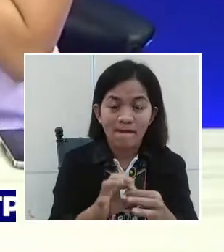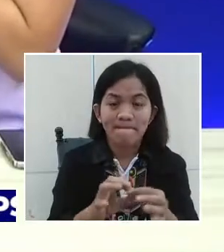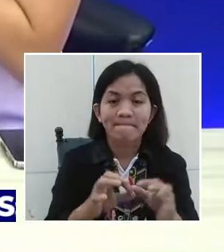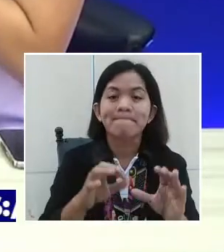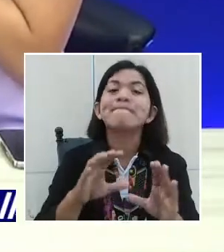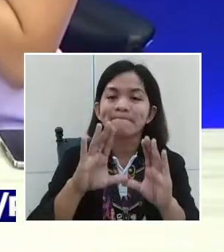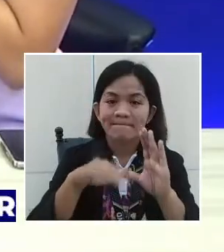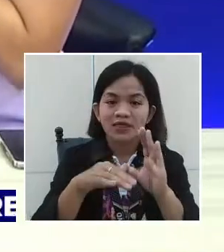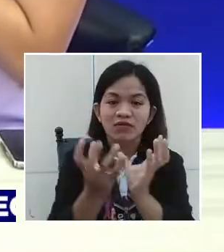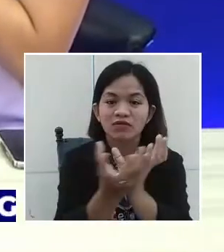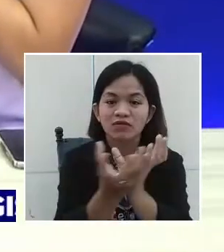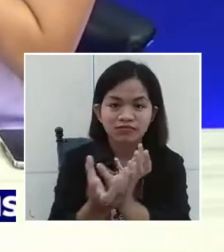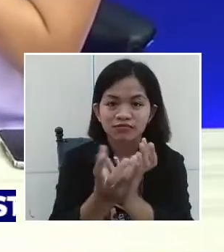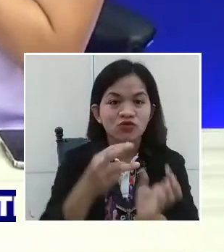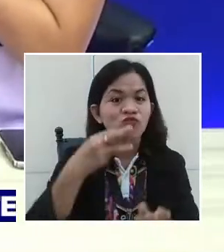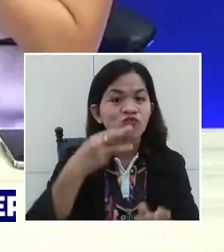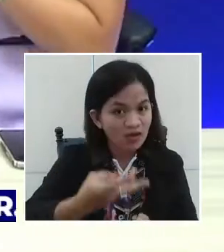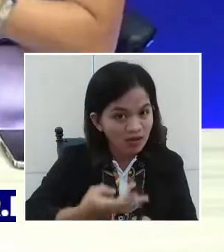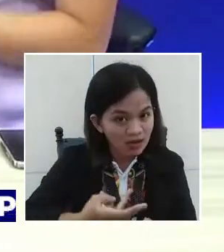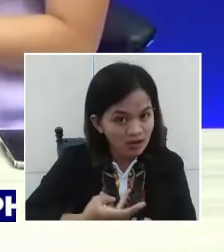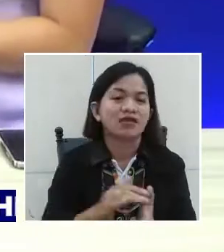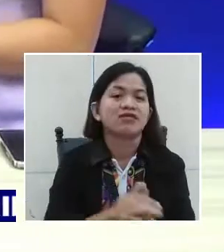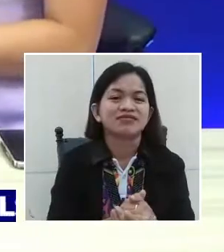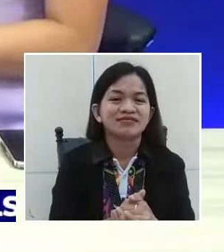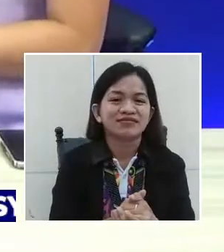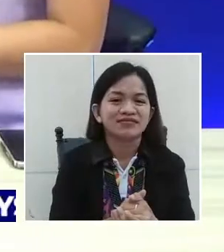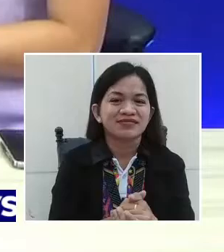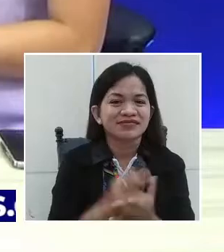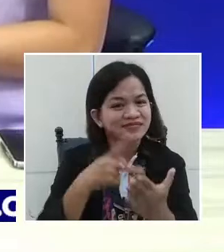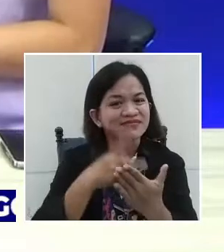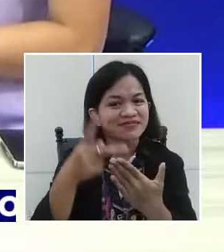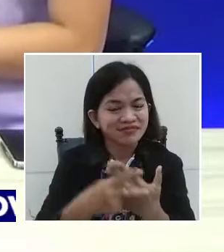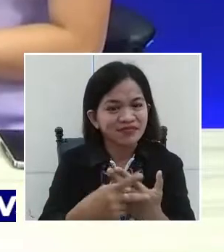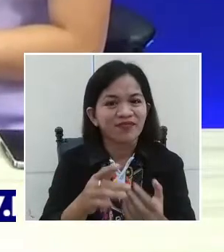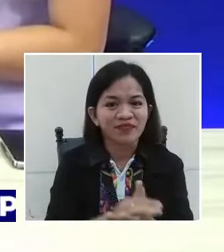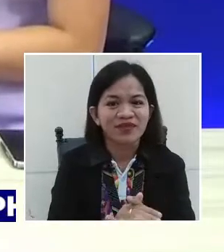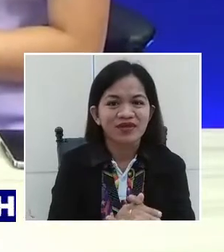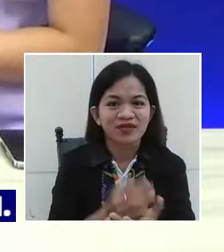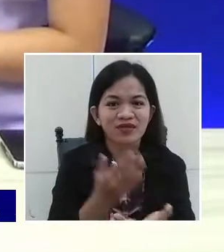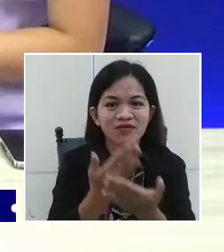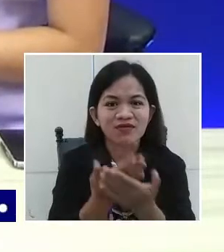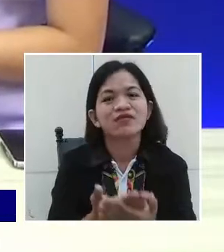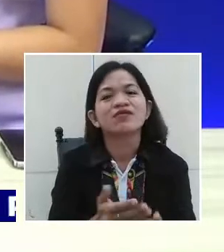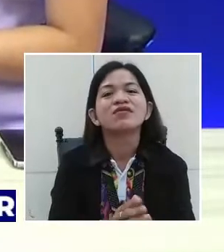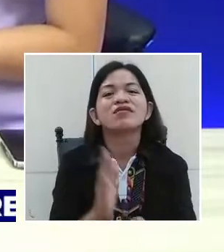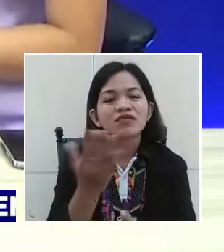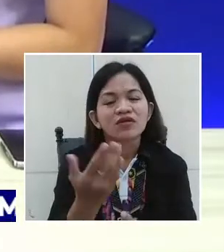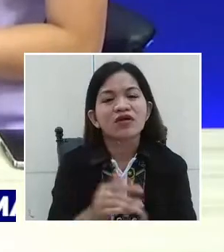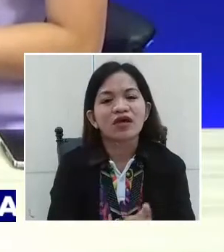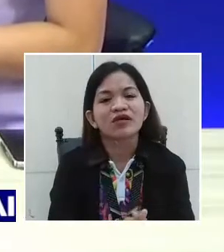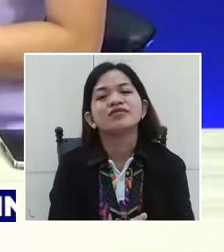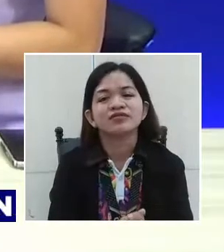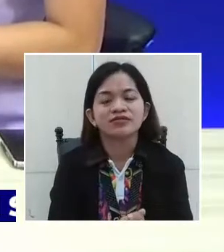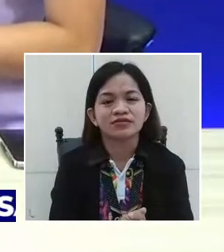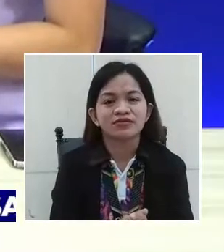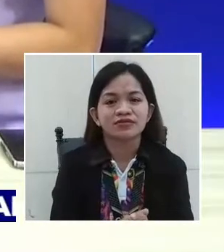Welcome sa ating program once again po, Sir Teddy. Good afternoon. Buenos dias a todos.